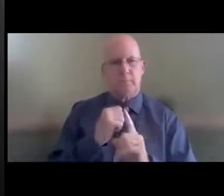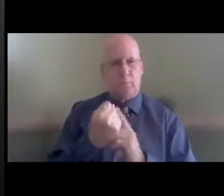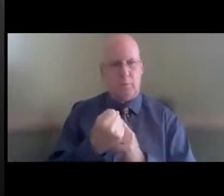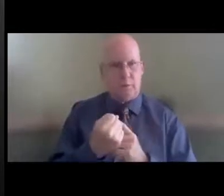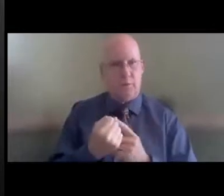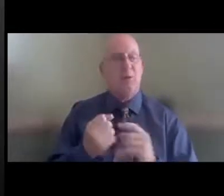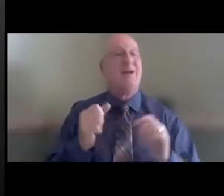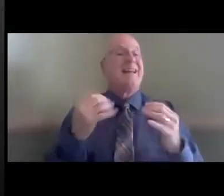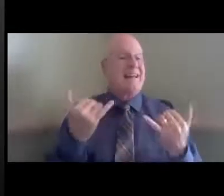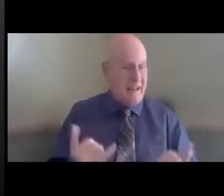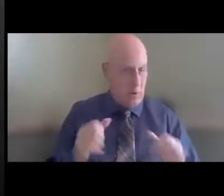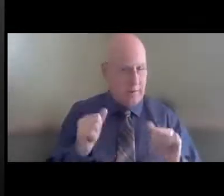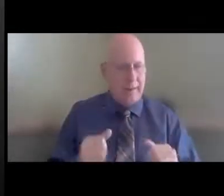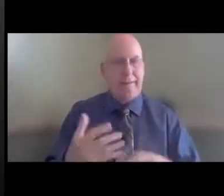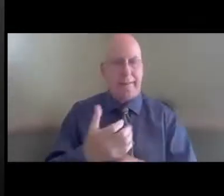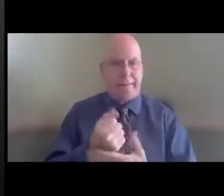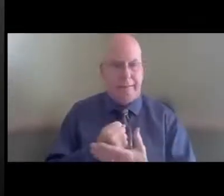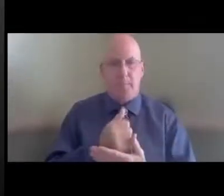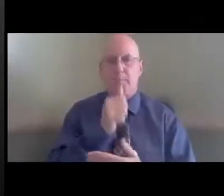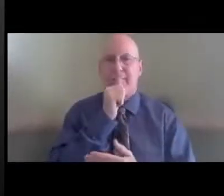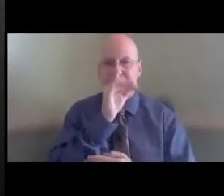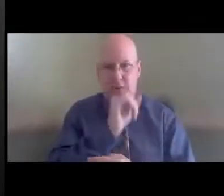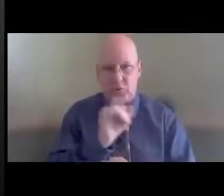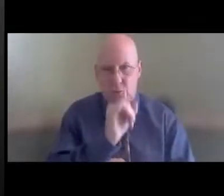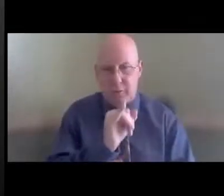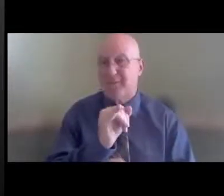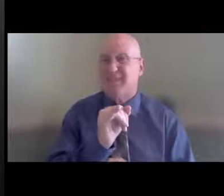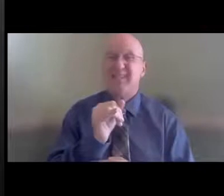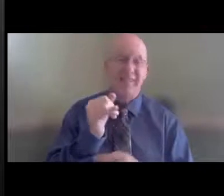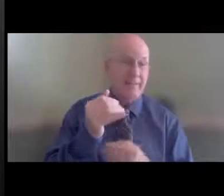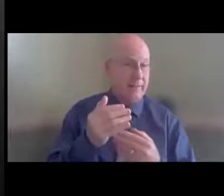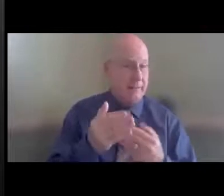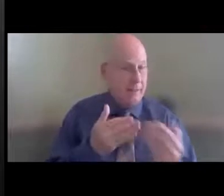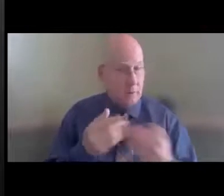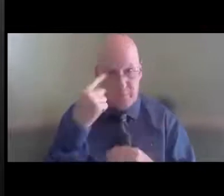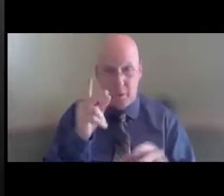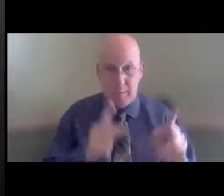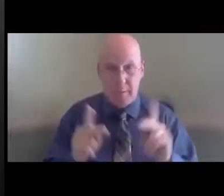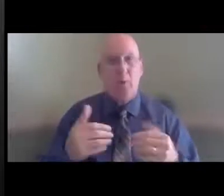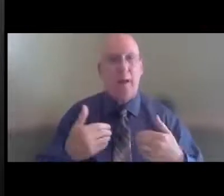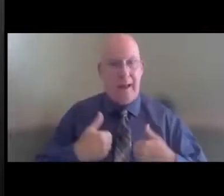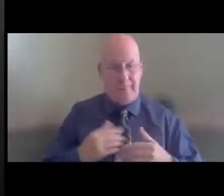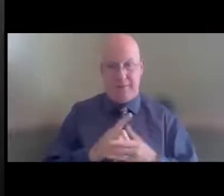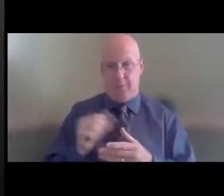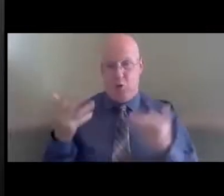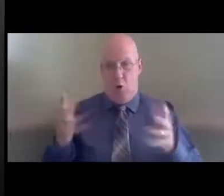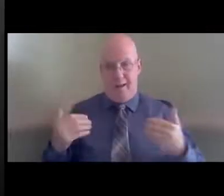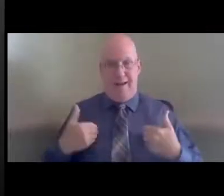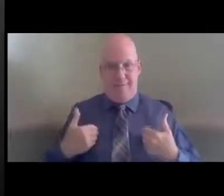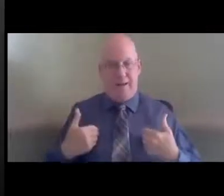can get private insurance even for an individual who has potentially substantial disabilities. It may